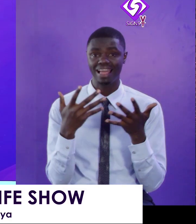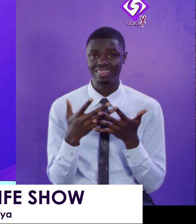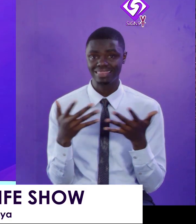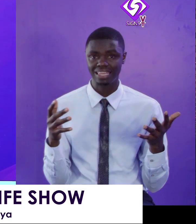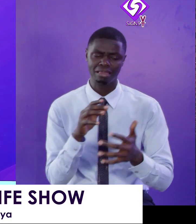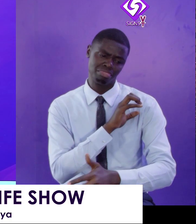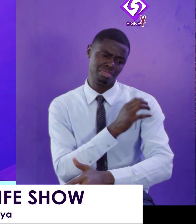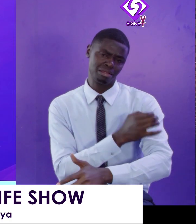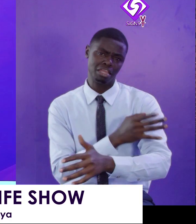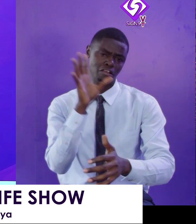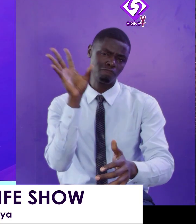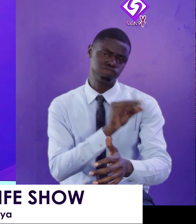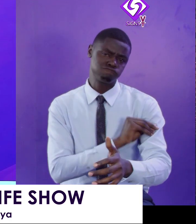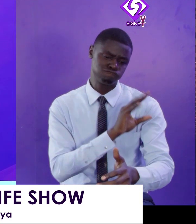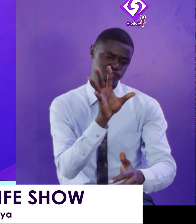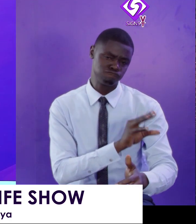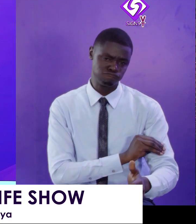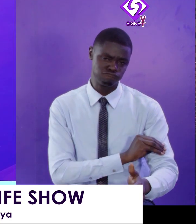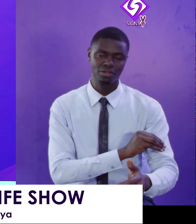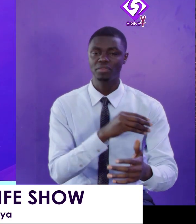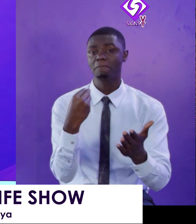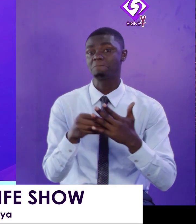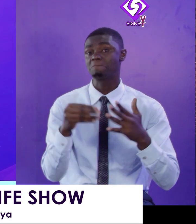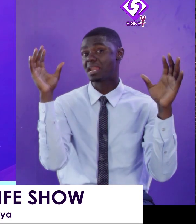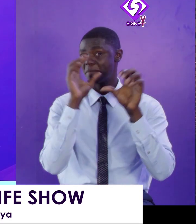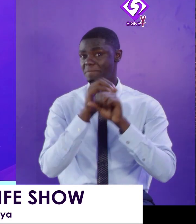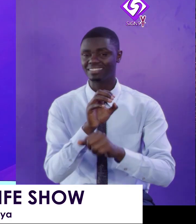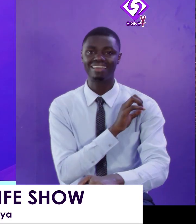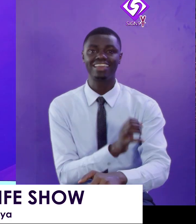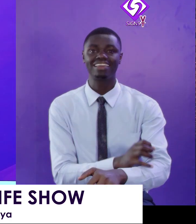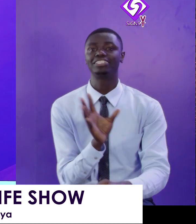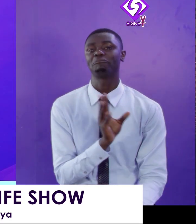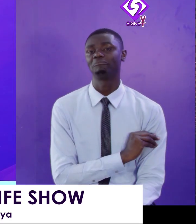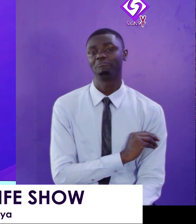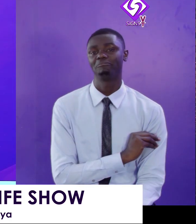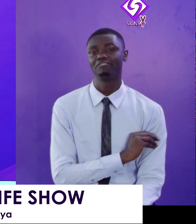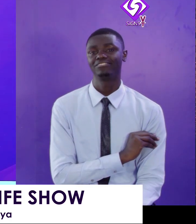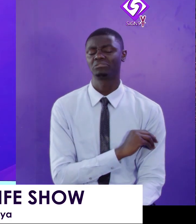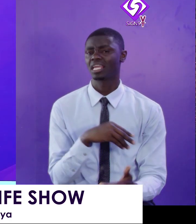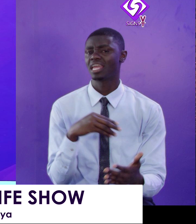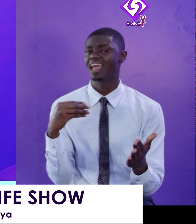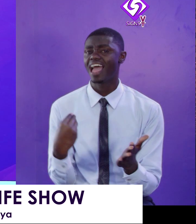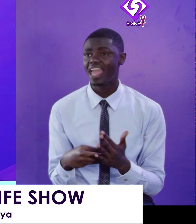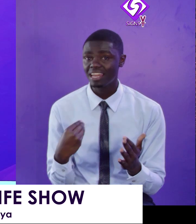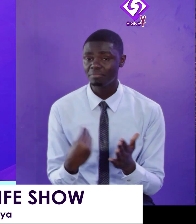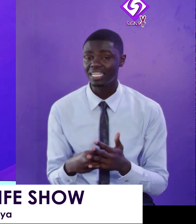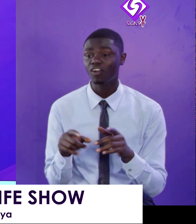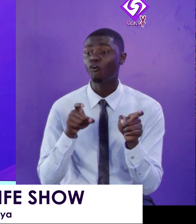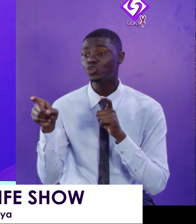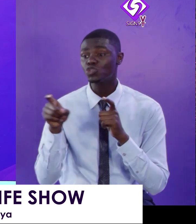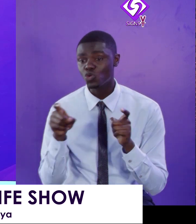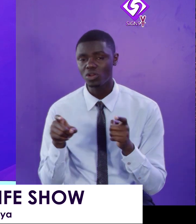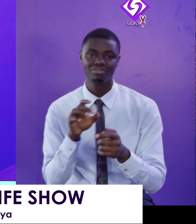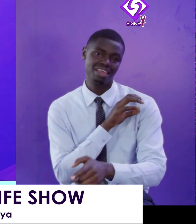de-energizes humanity is when they lack financial muscle, when they lack financial control. Many